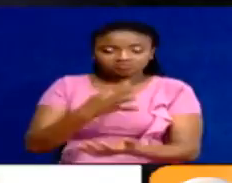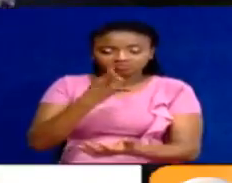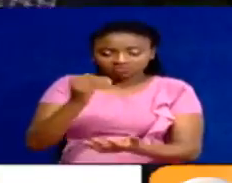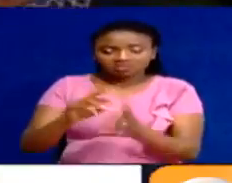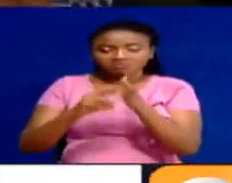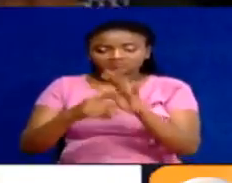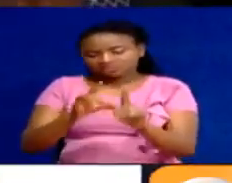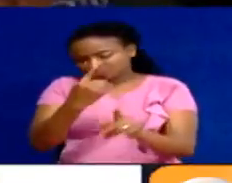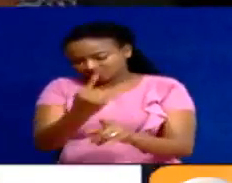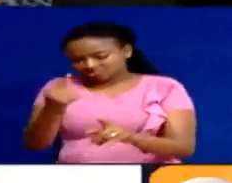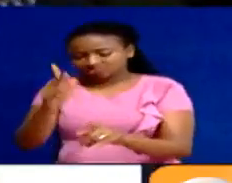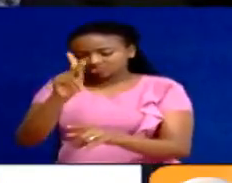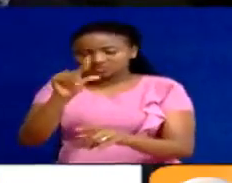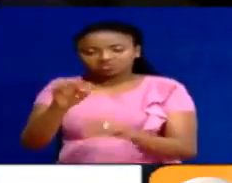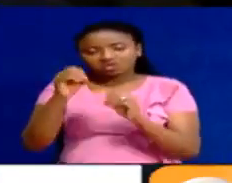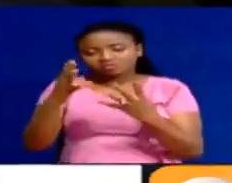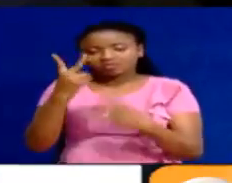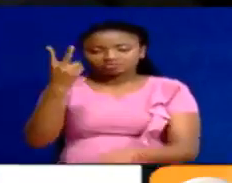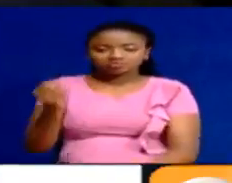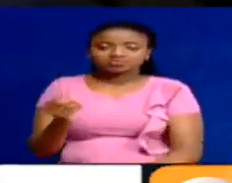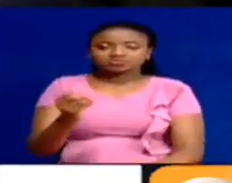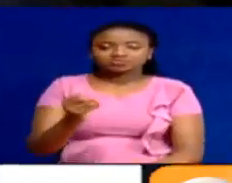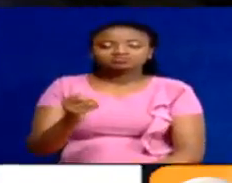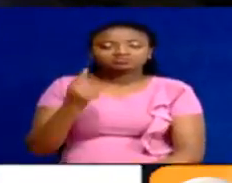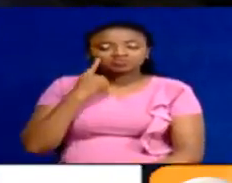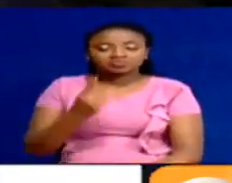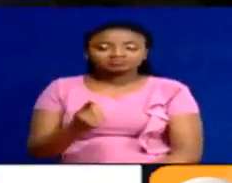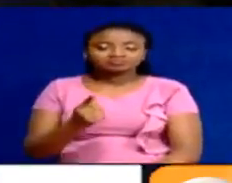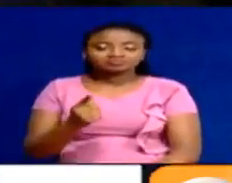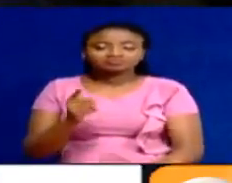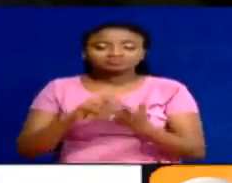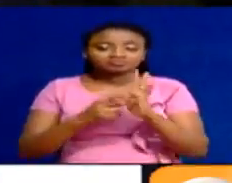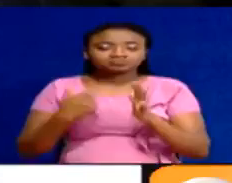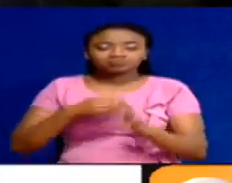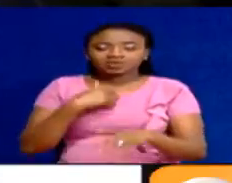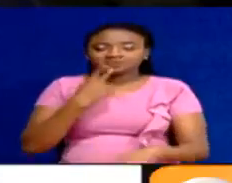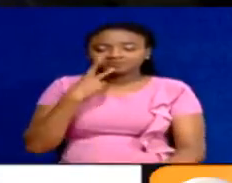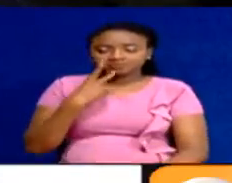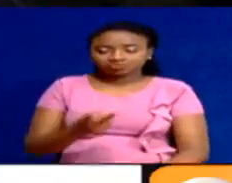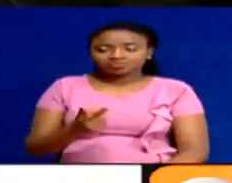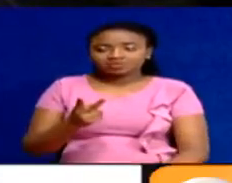Kwa hivyo ikiwa kama sasa ni 130 utajua sasa tuko na